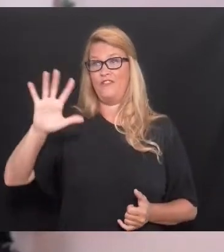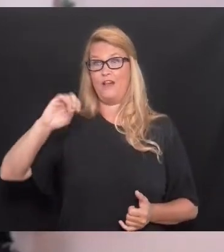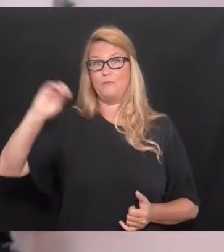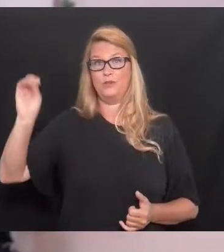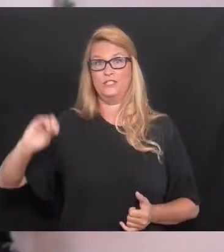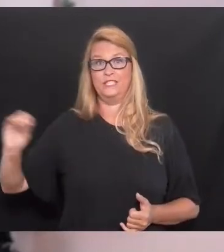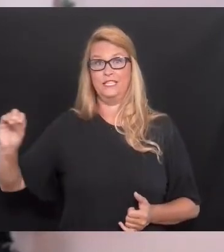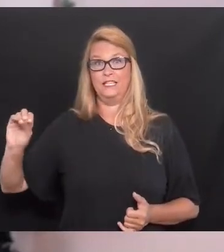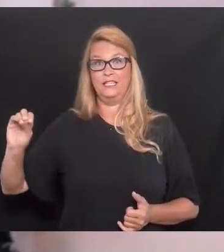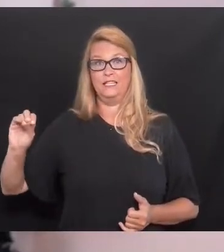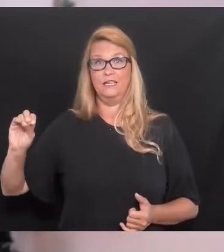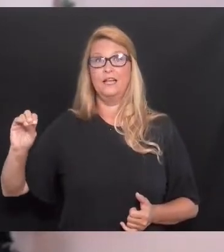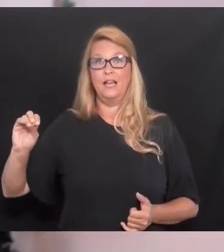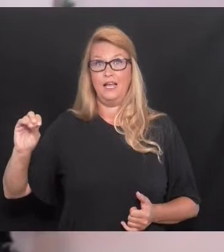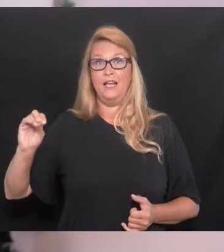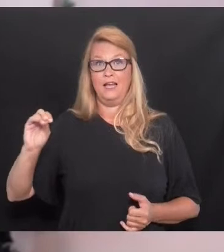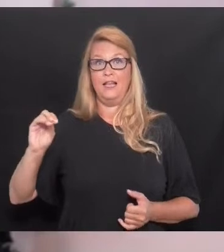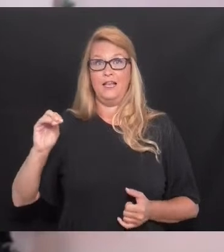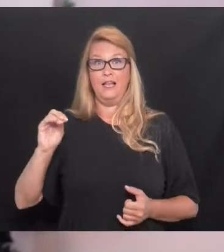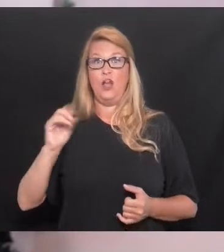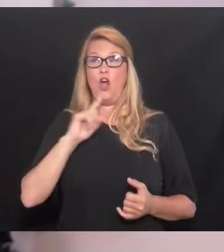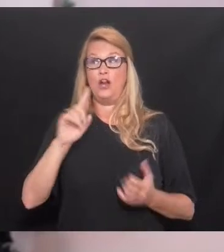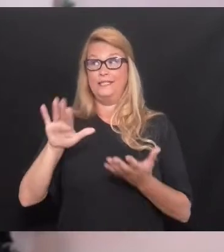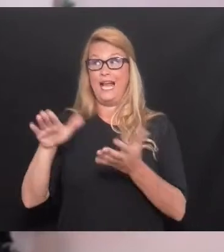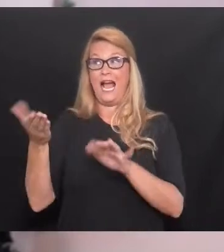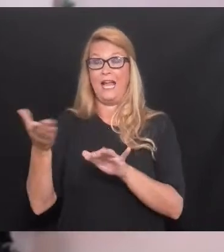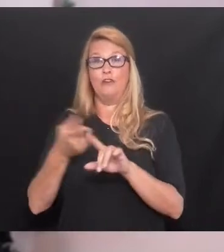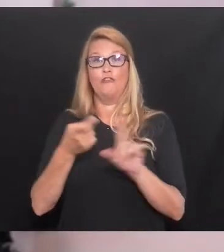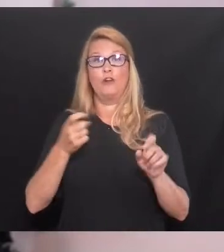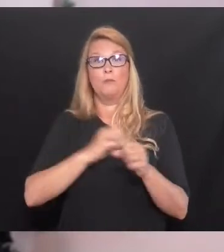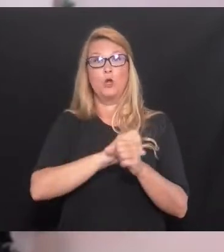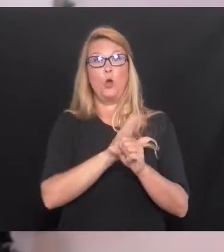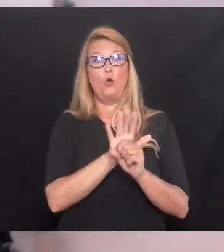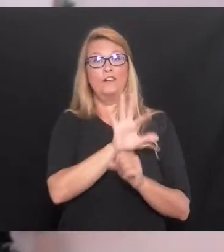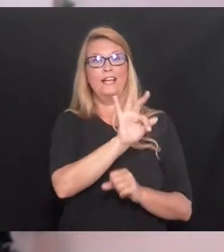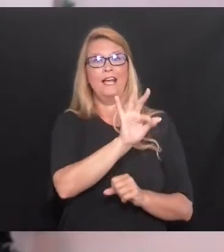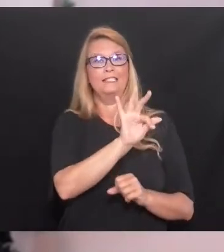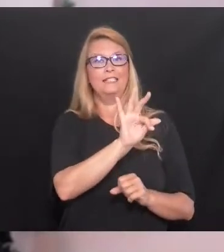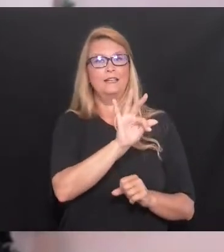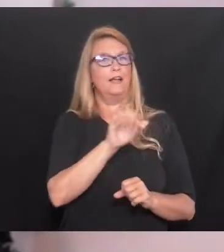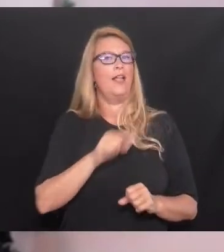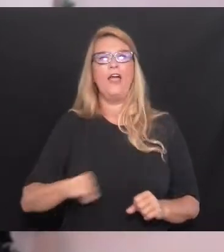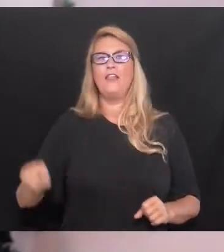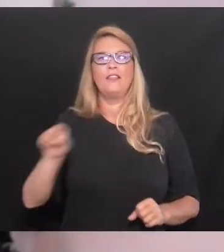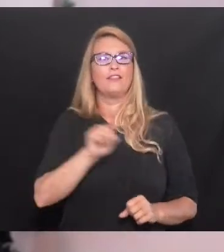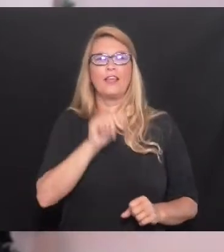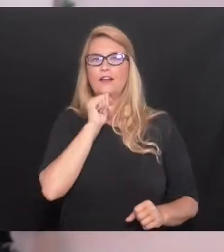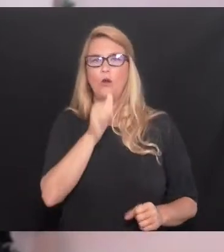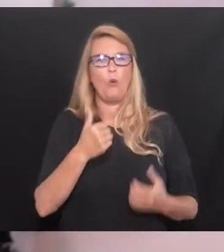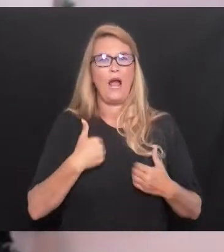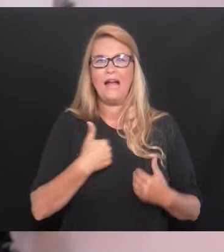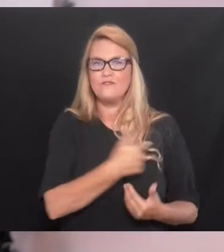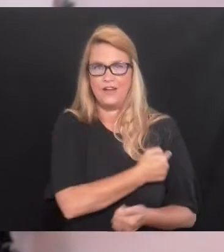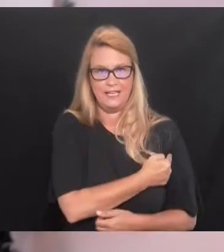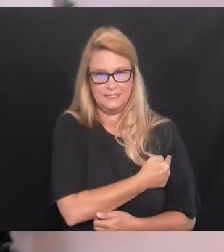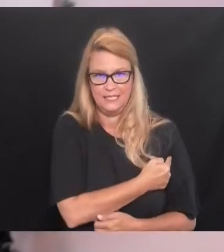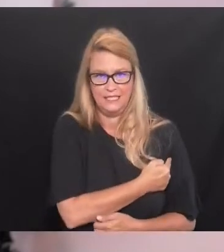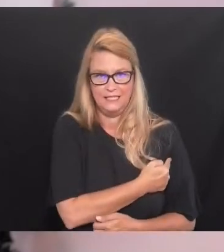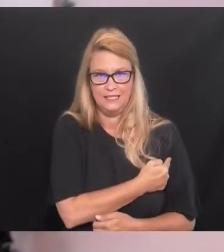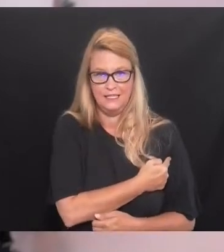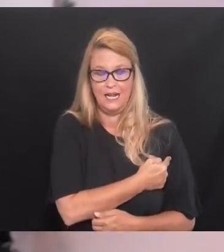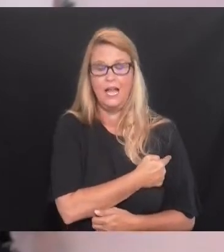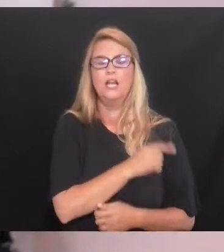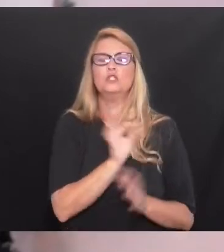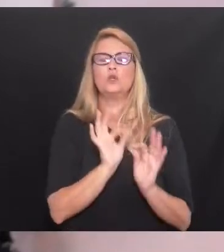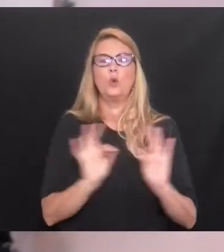99.5% of people who are dying in the United States today from COVID-19 are people that are not vaccinated. So it is really important to get